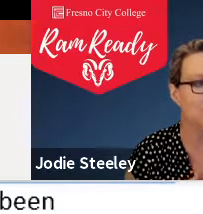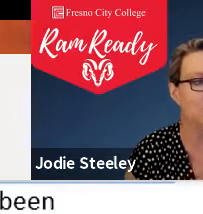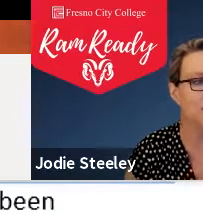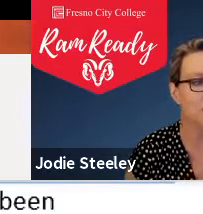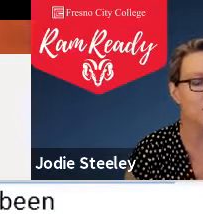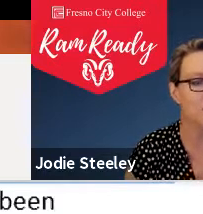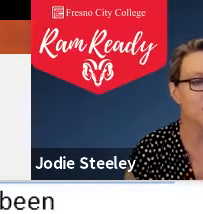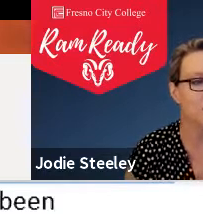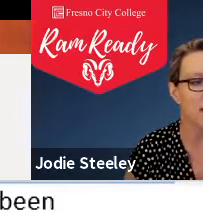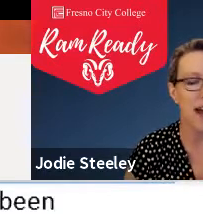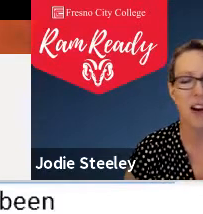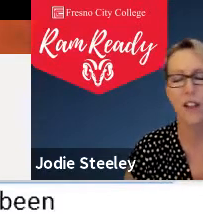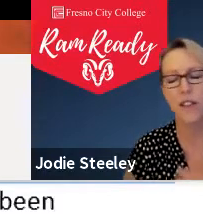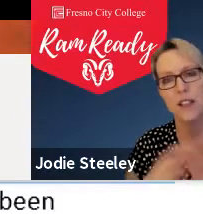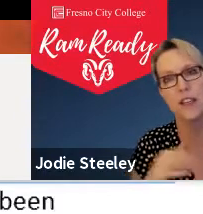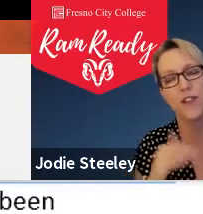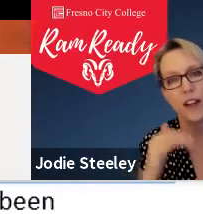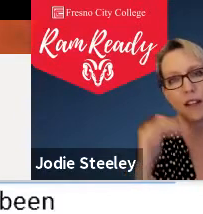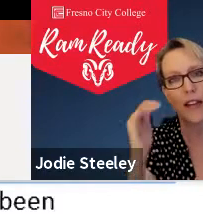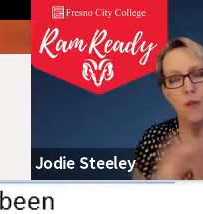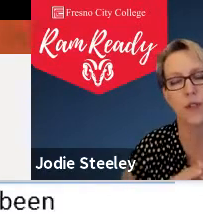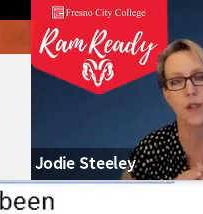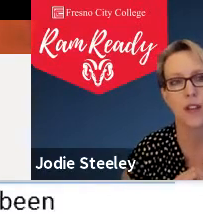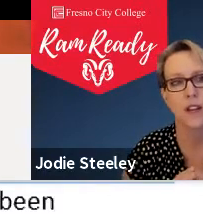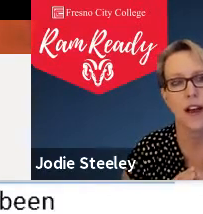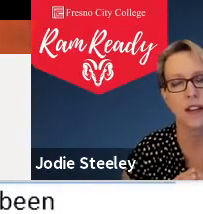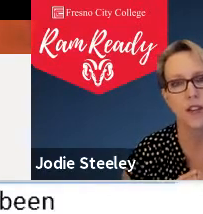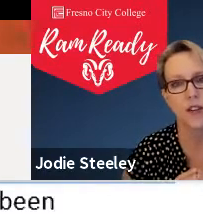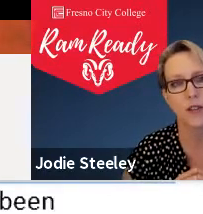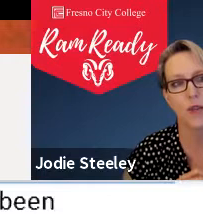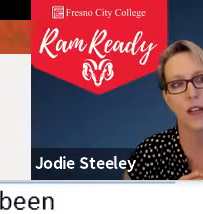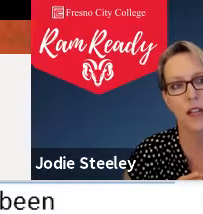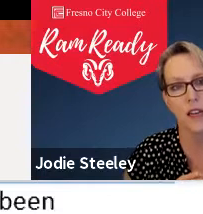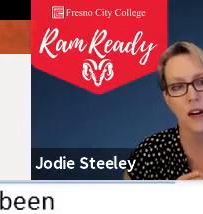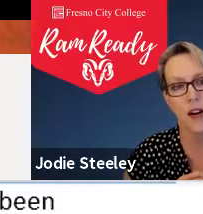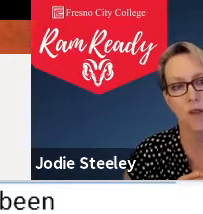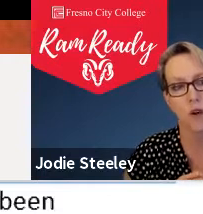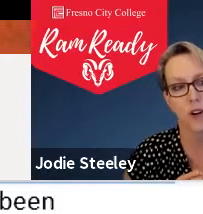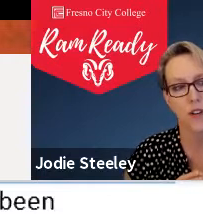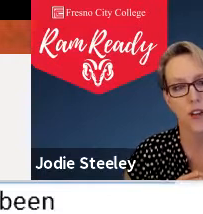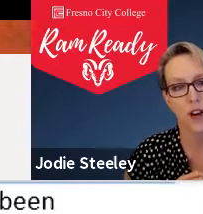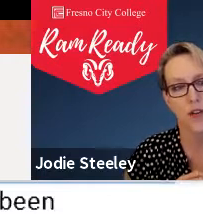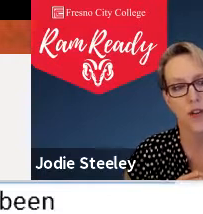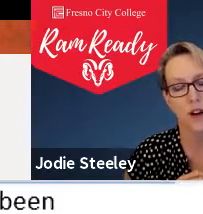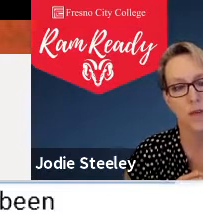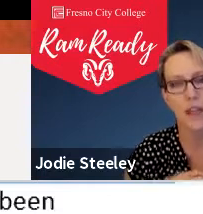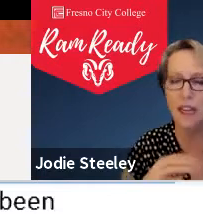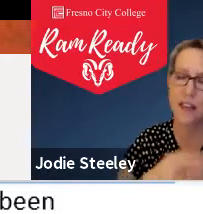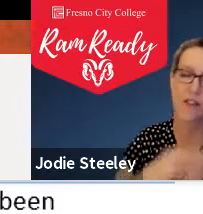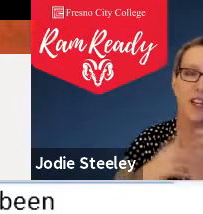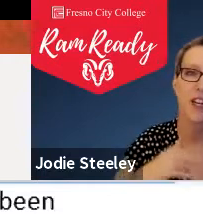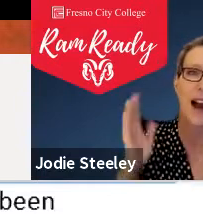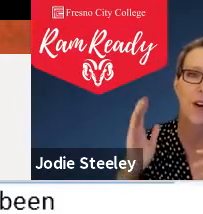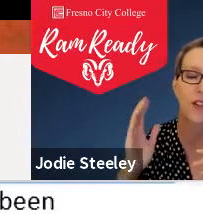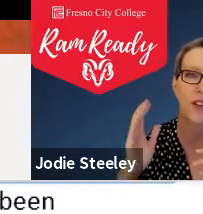online tutoring. They had all of these different labels that students really weren't so keen